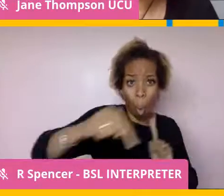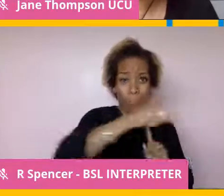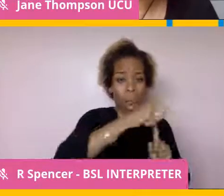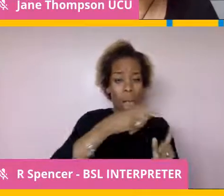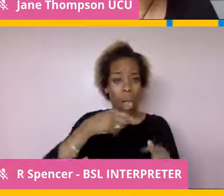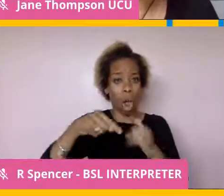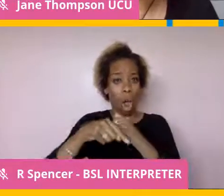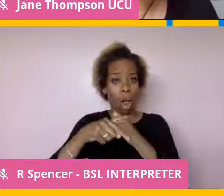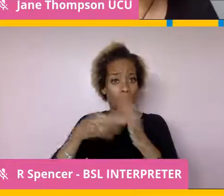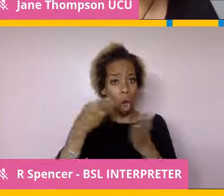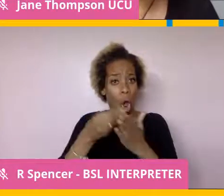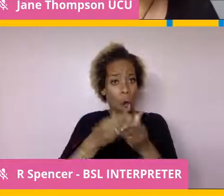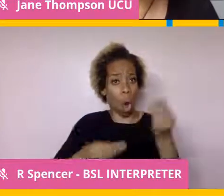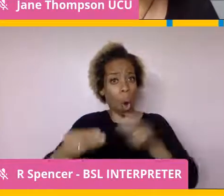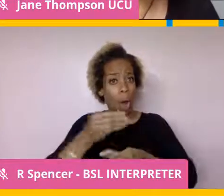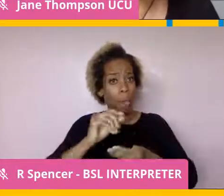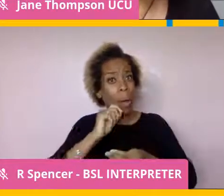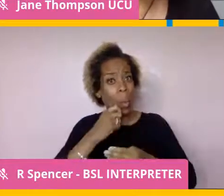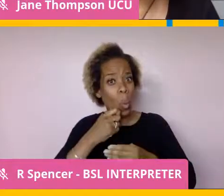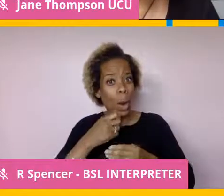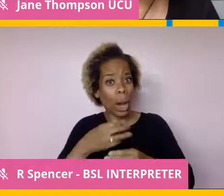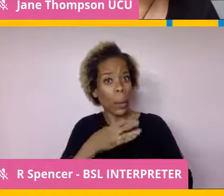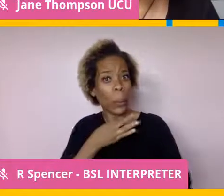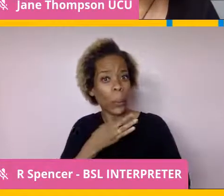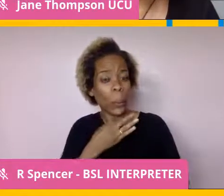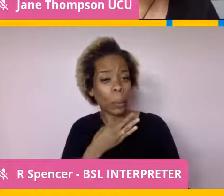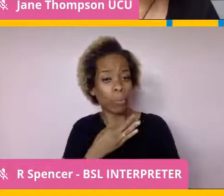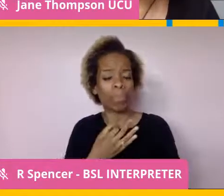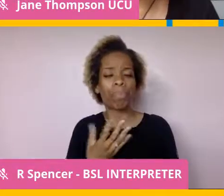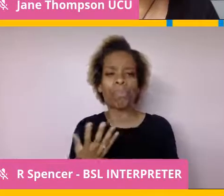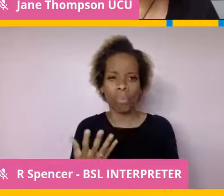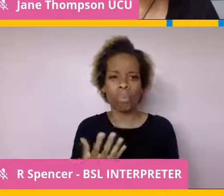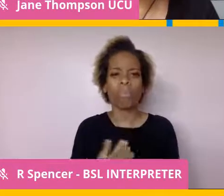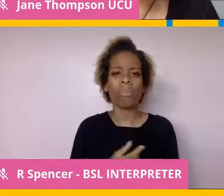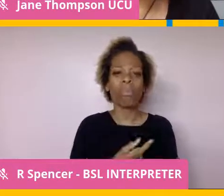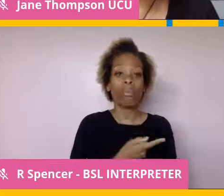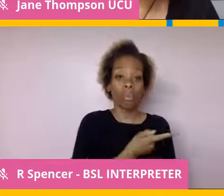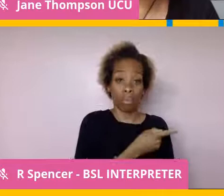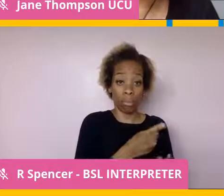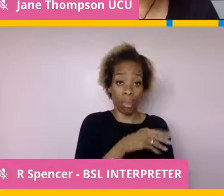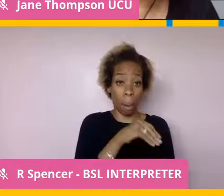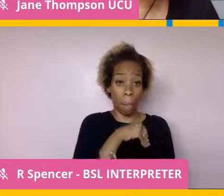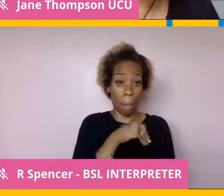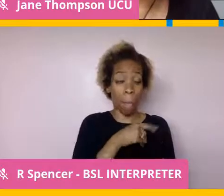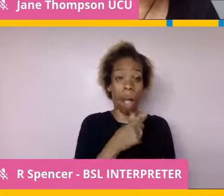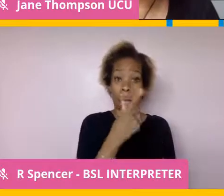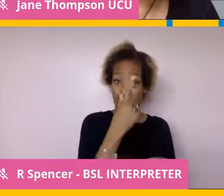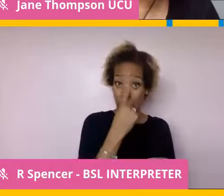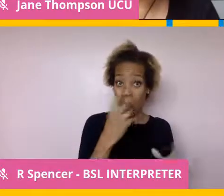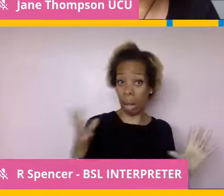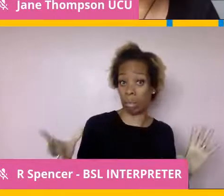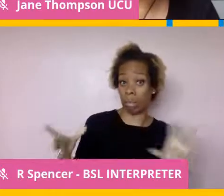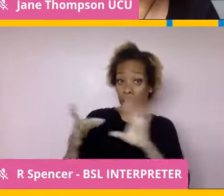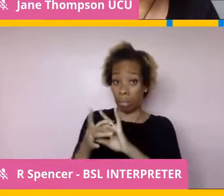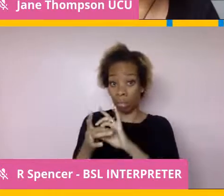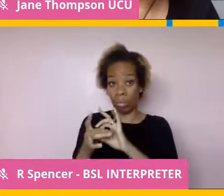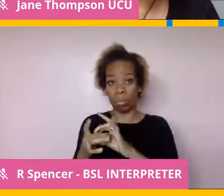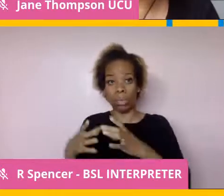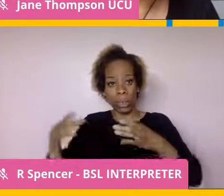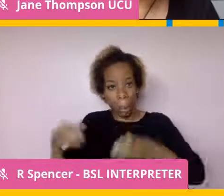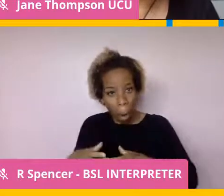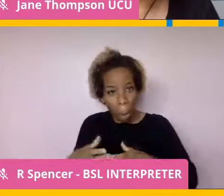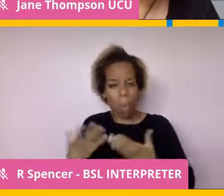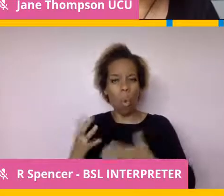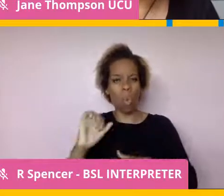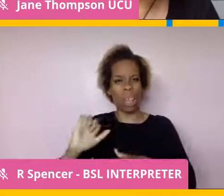part of the broader society. So individual members can join forces with colleagues in the department or institution to write a